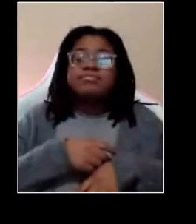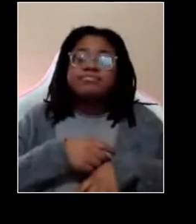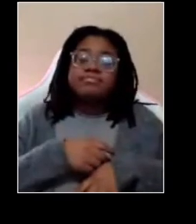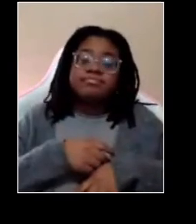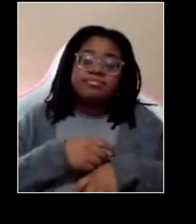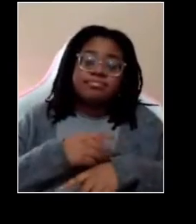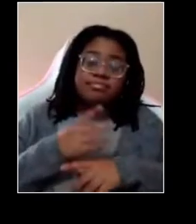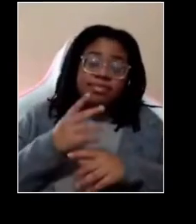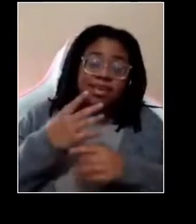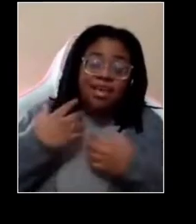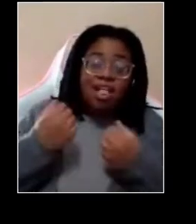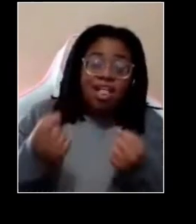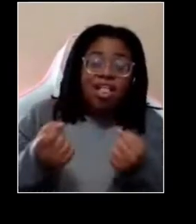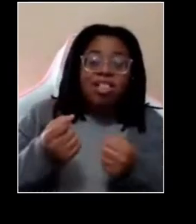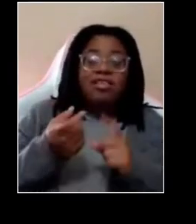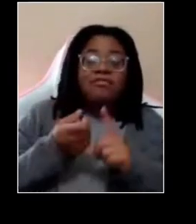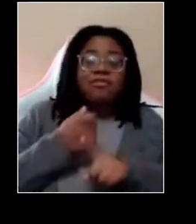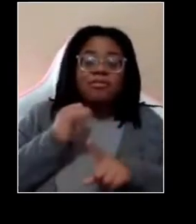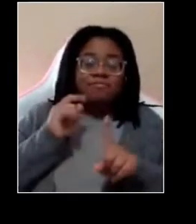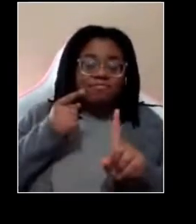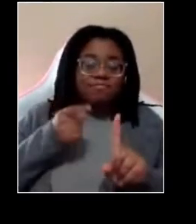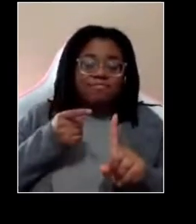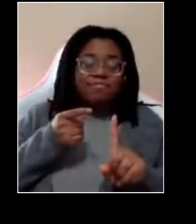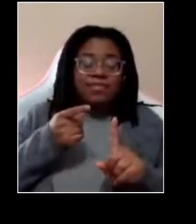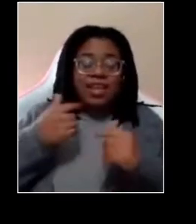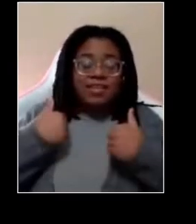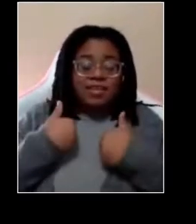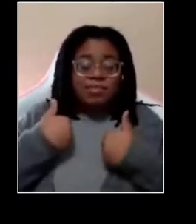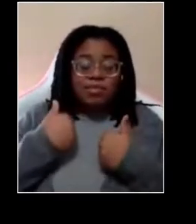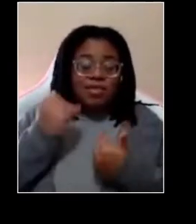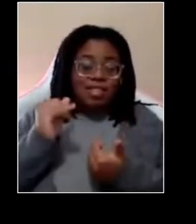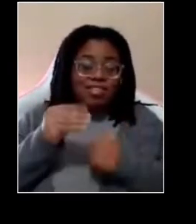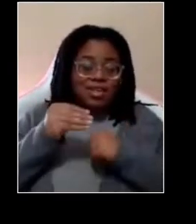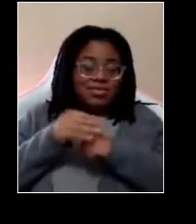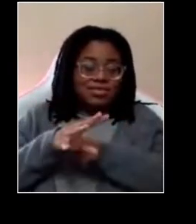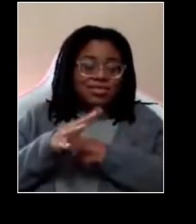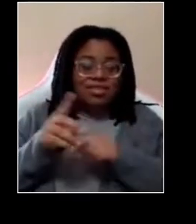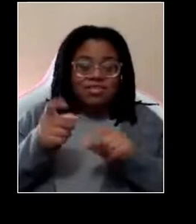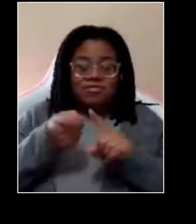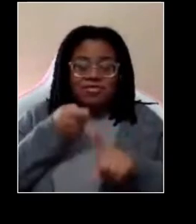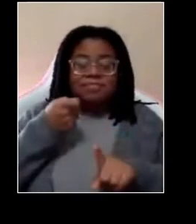species. And that is highly influenced by different